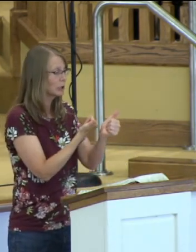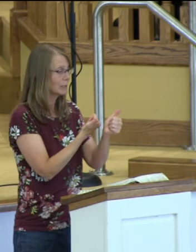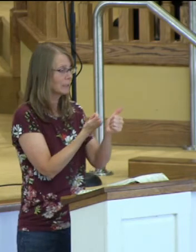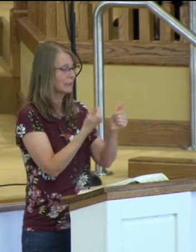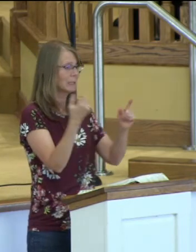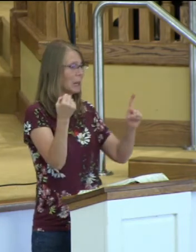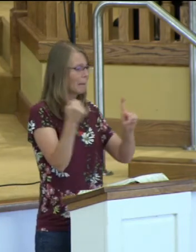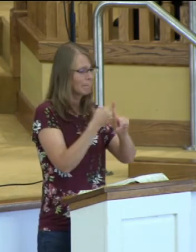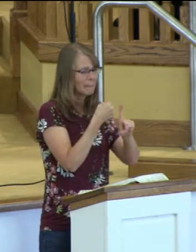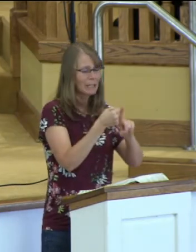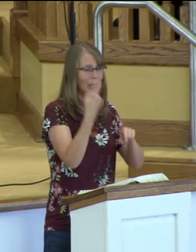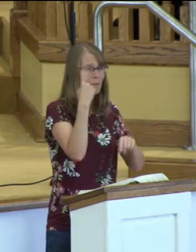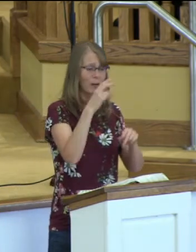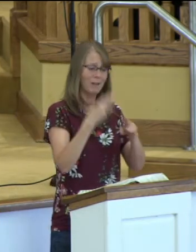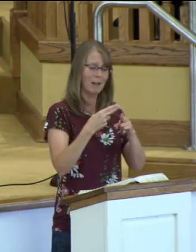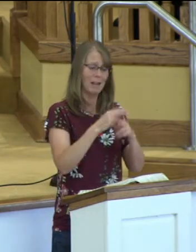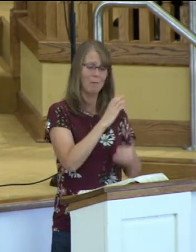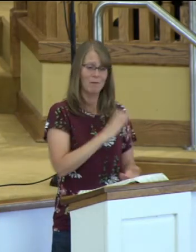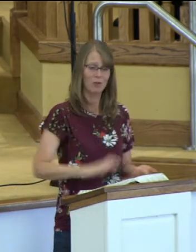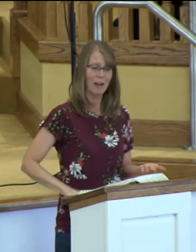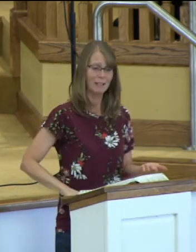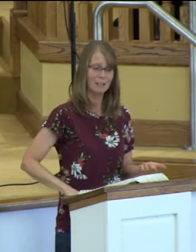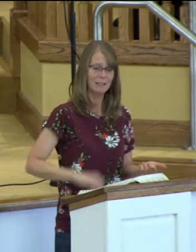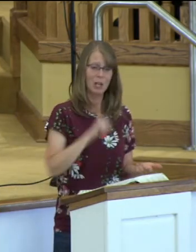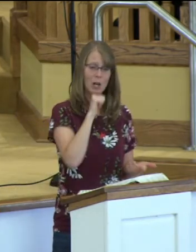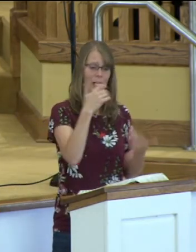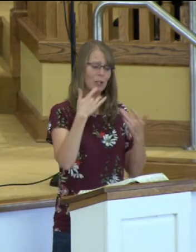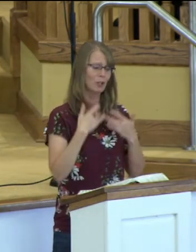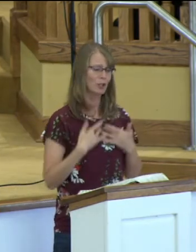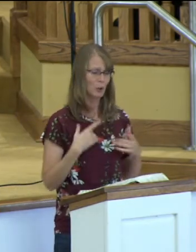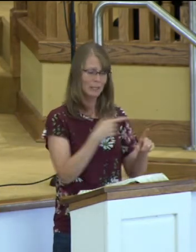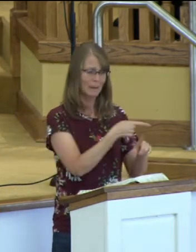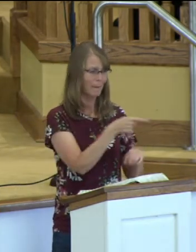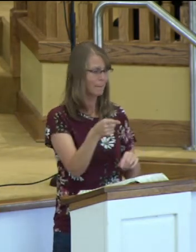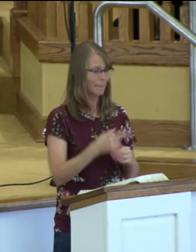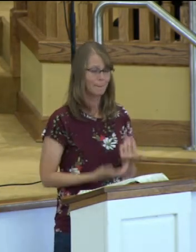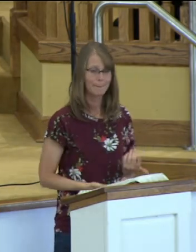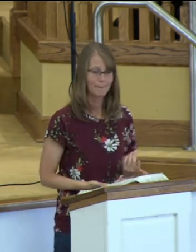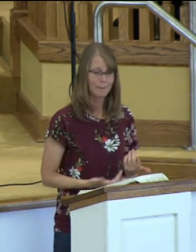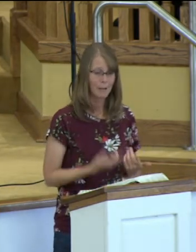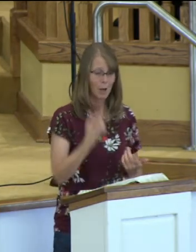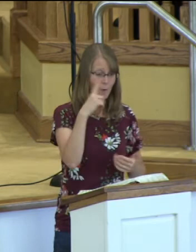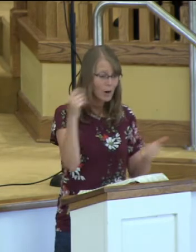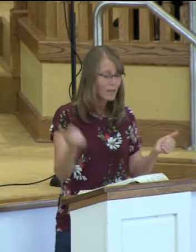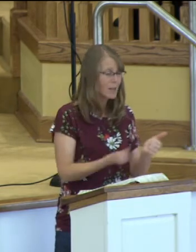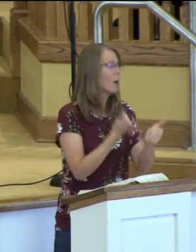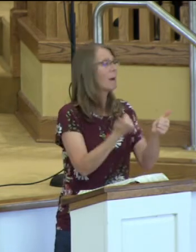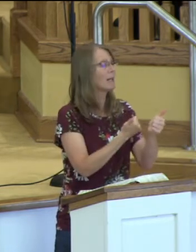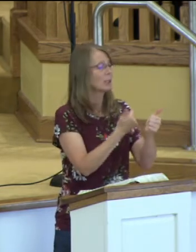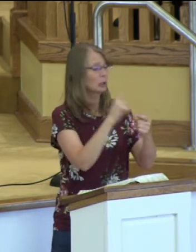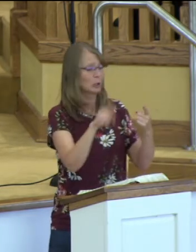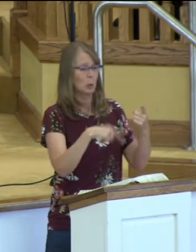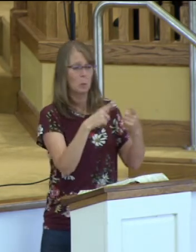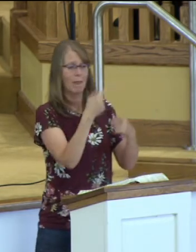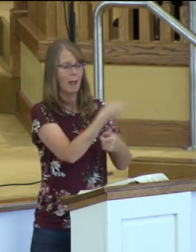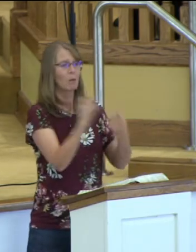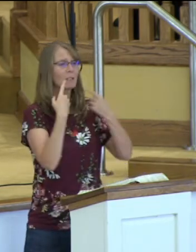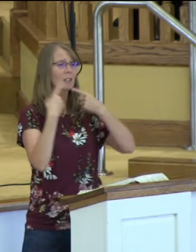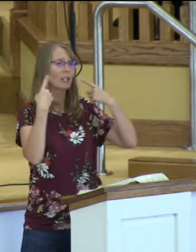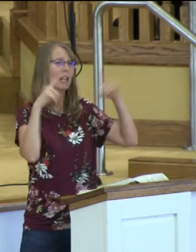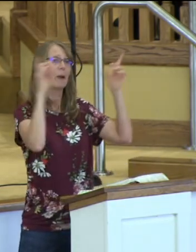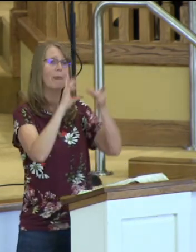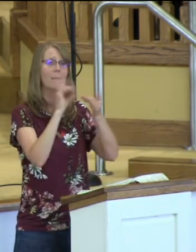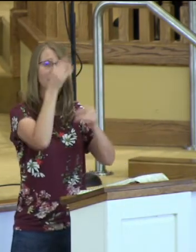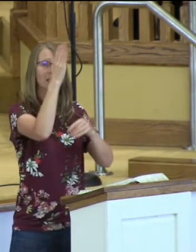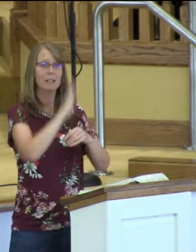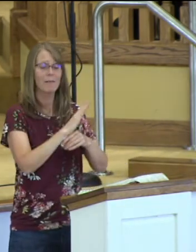getting beat for the name of Christ did not discourage them. to the apostles when they were declaring the message of God